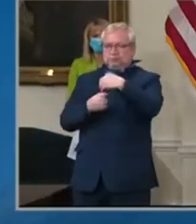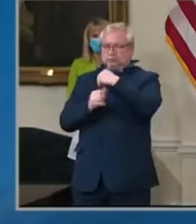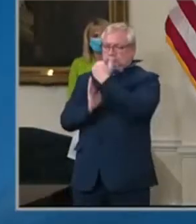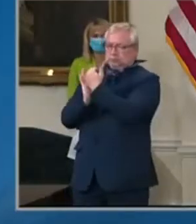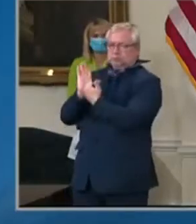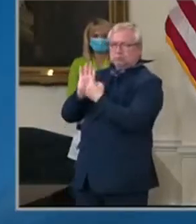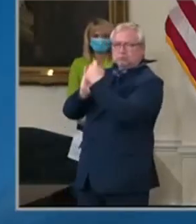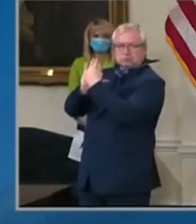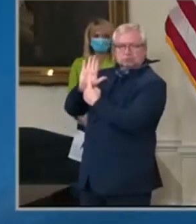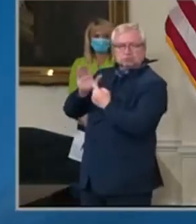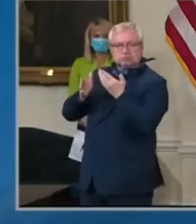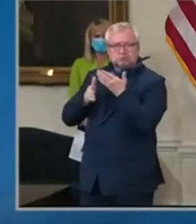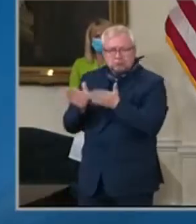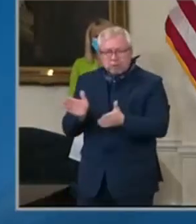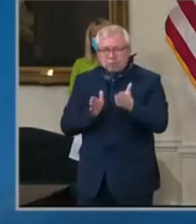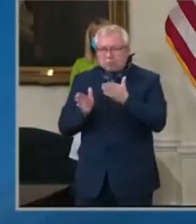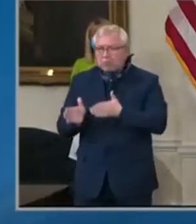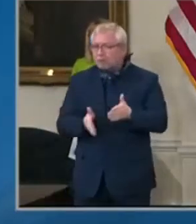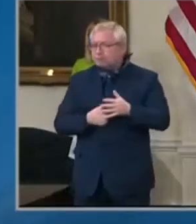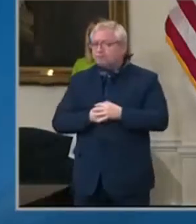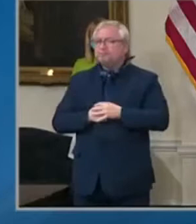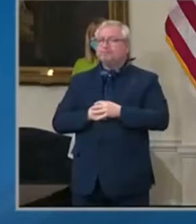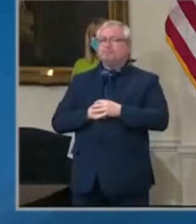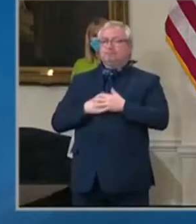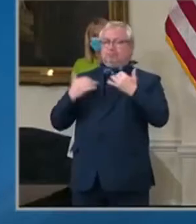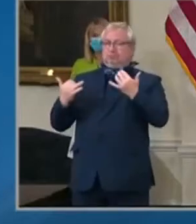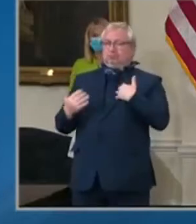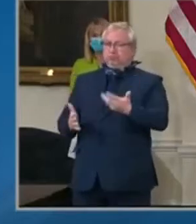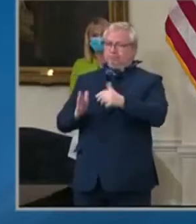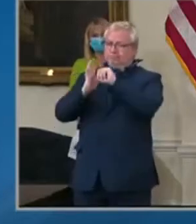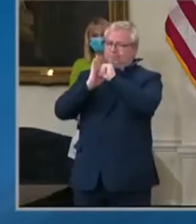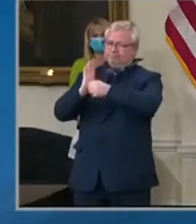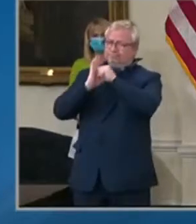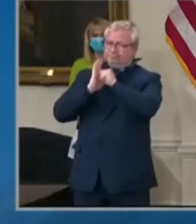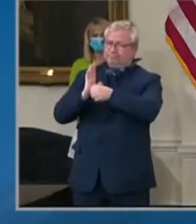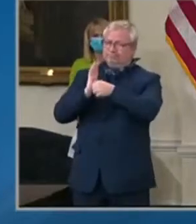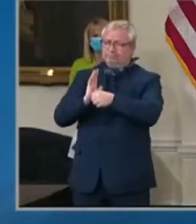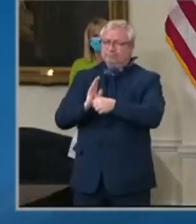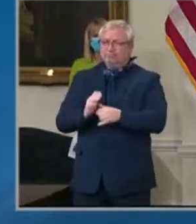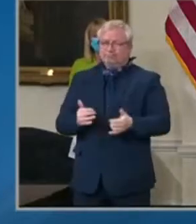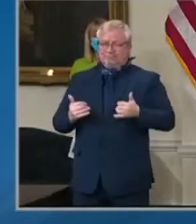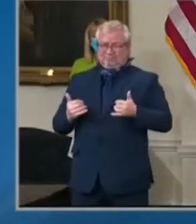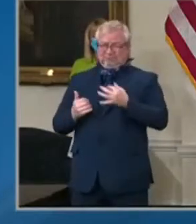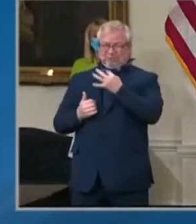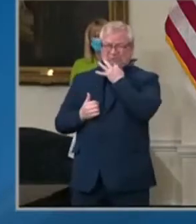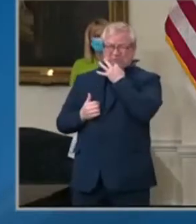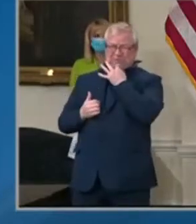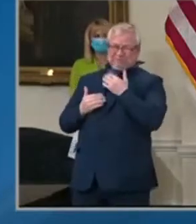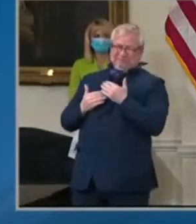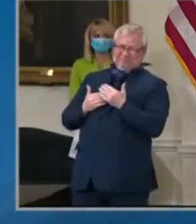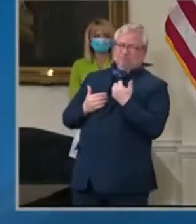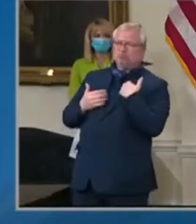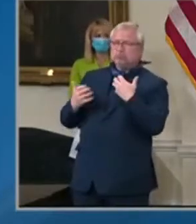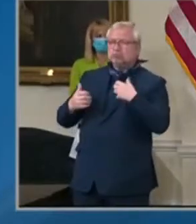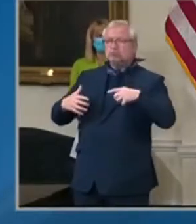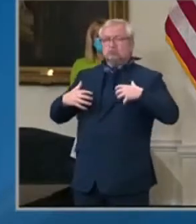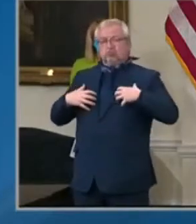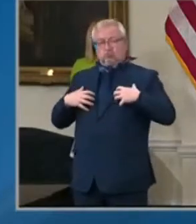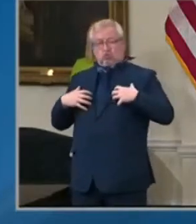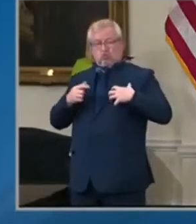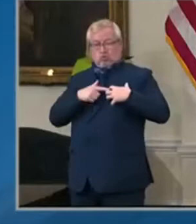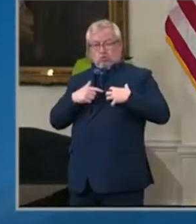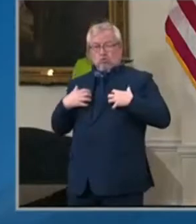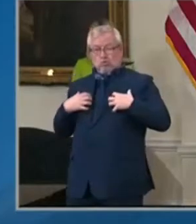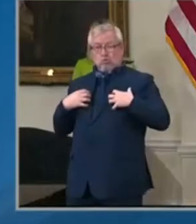stress that even as we begin our recovery, we won't be able to just flip